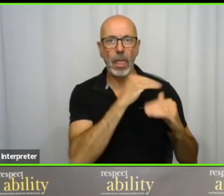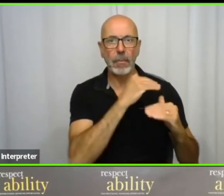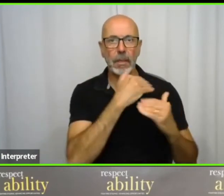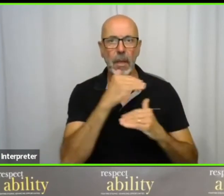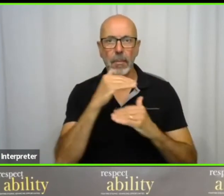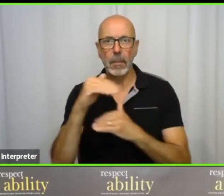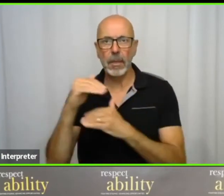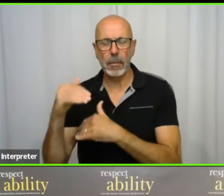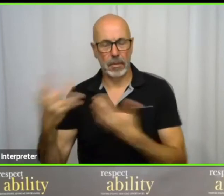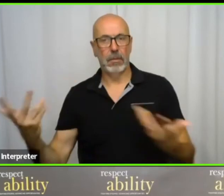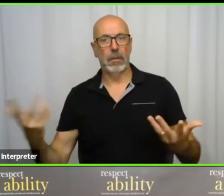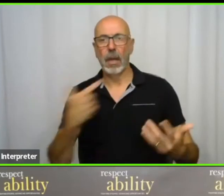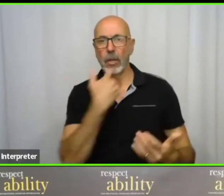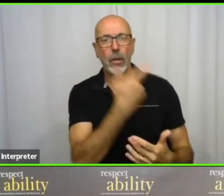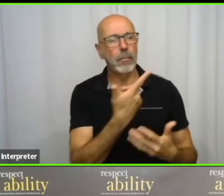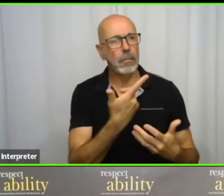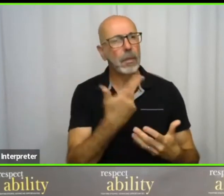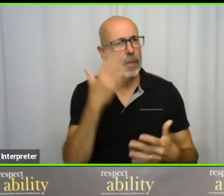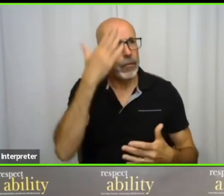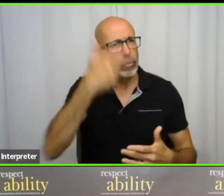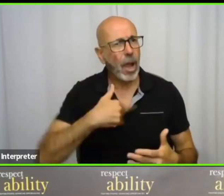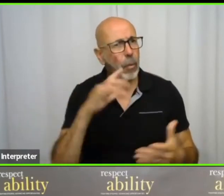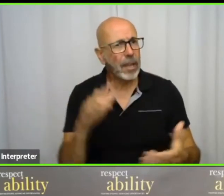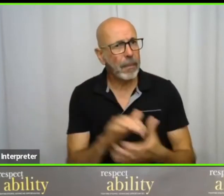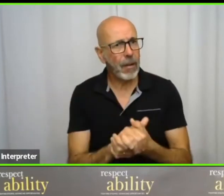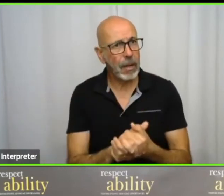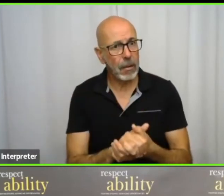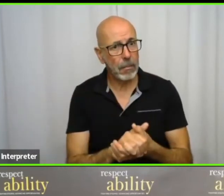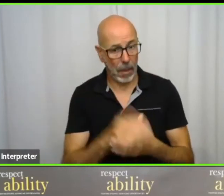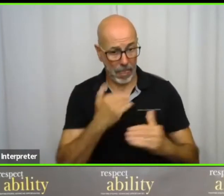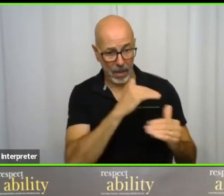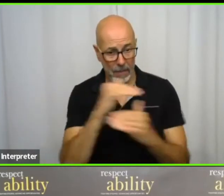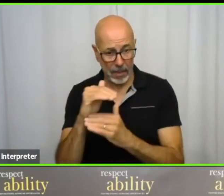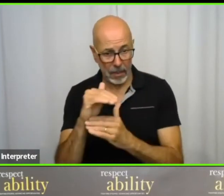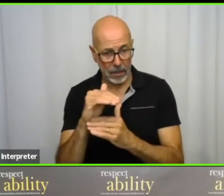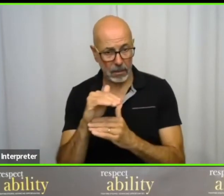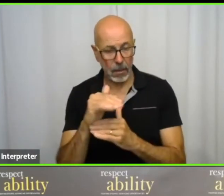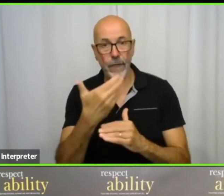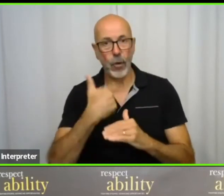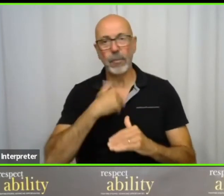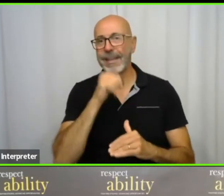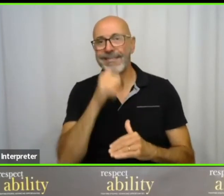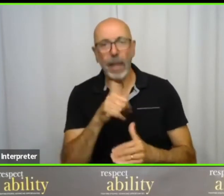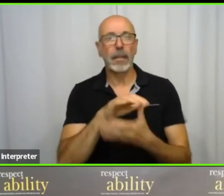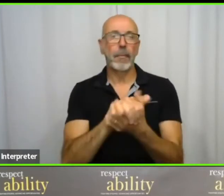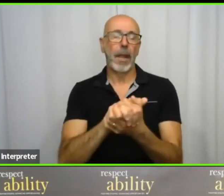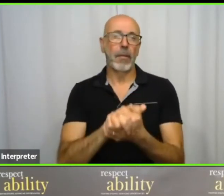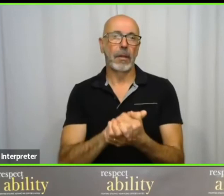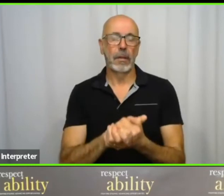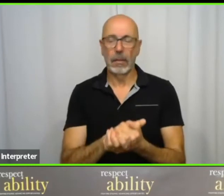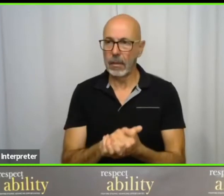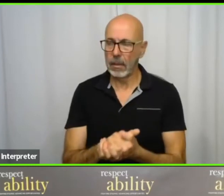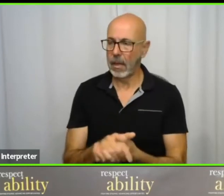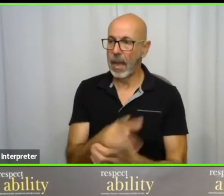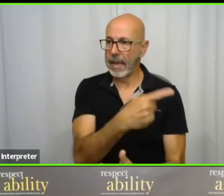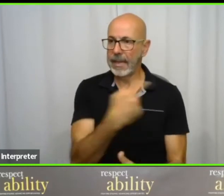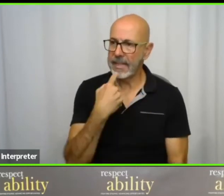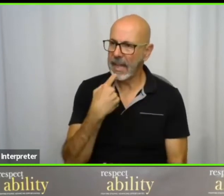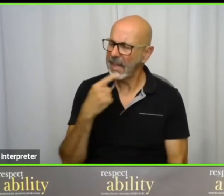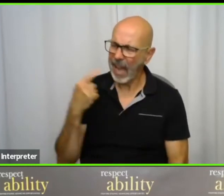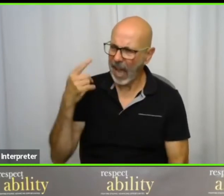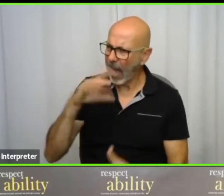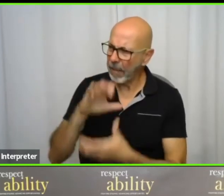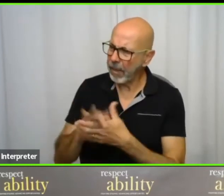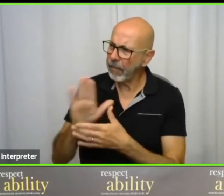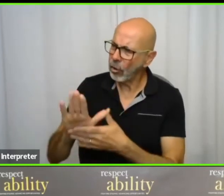married someday. And I basically will never be able to get married because of this program. And he was just like, I believe your skills and talents